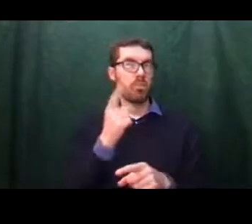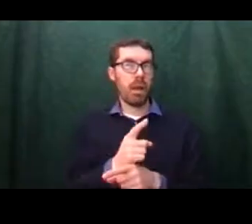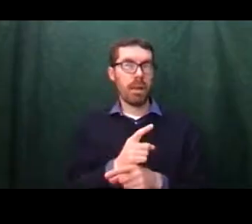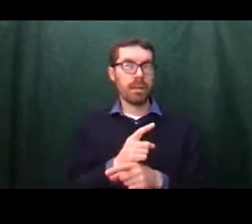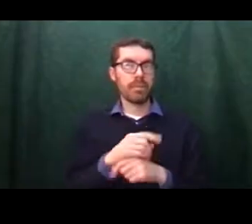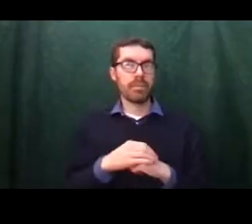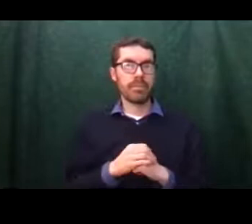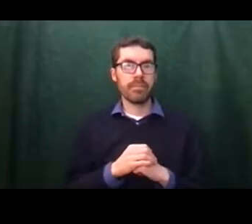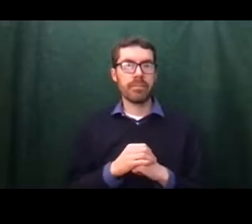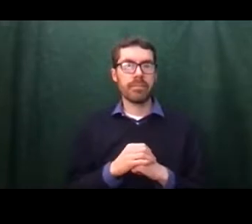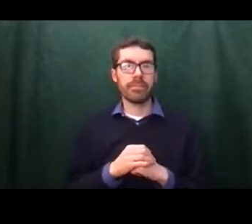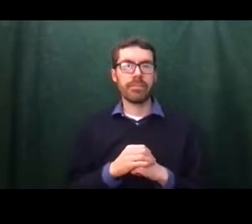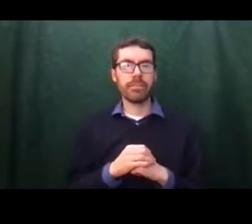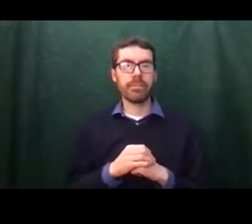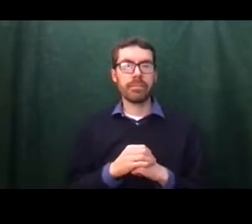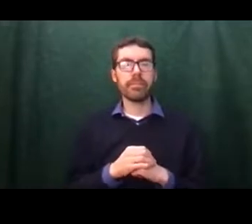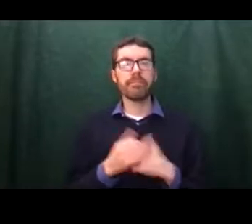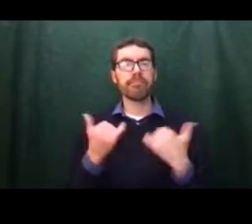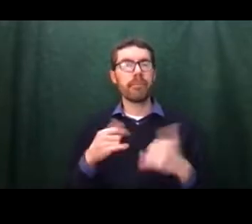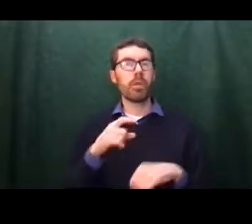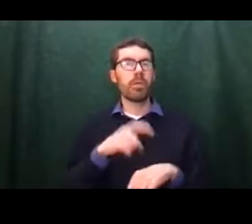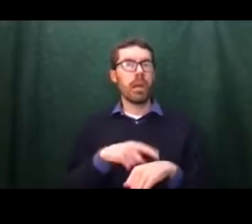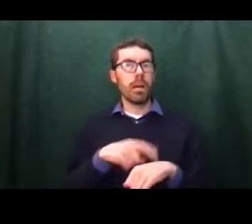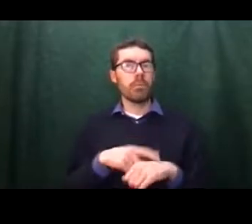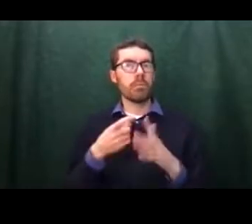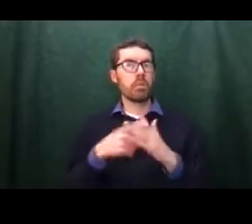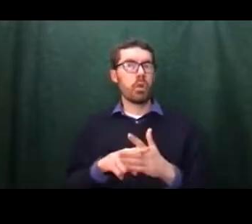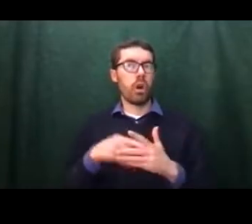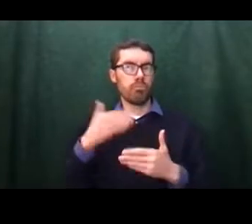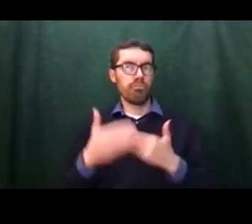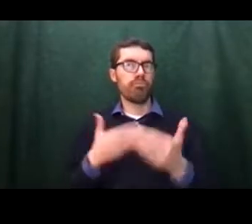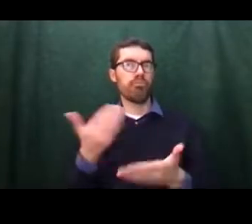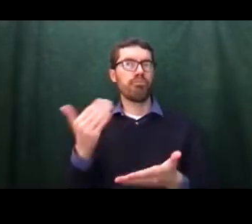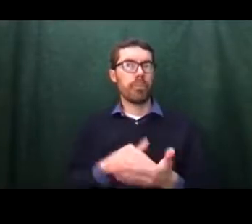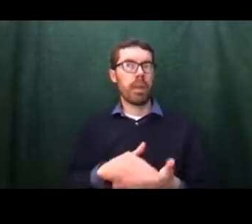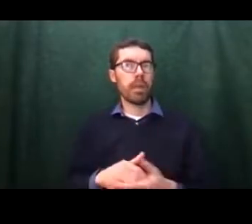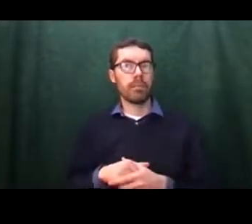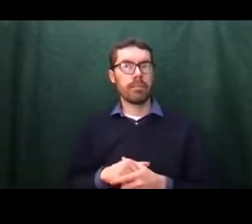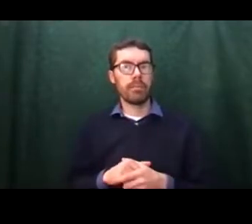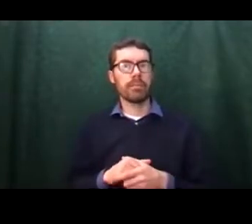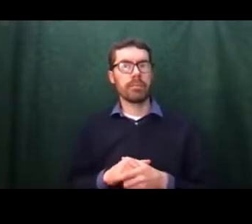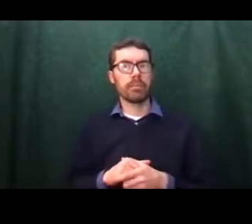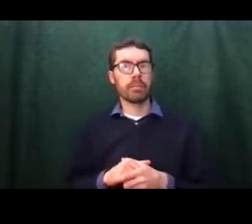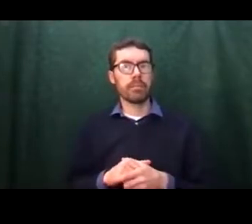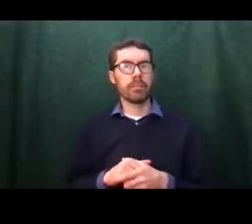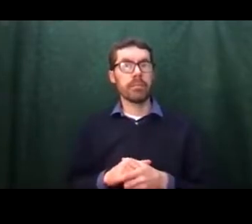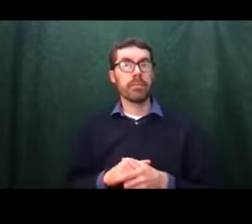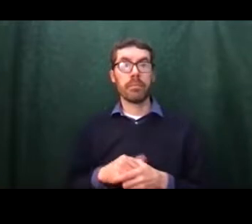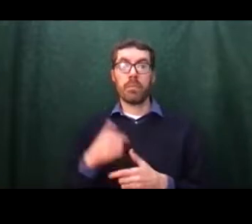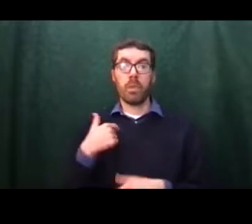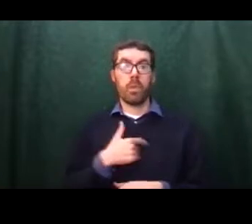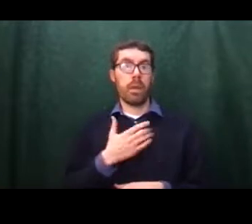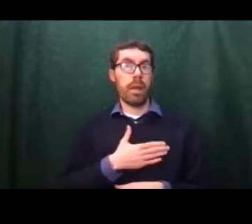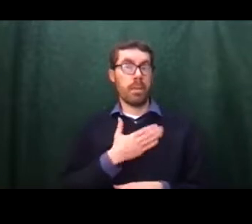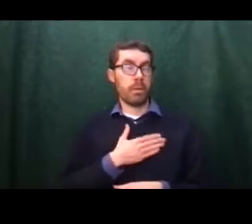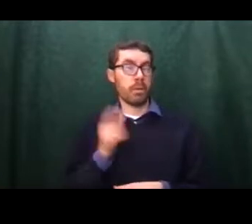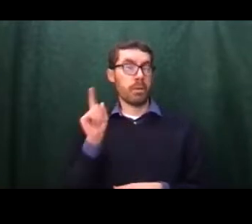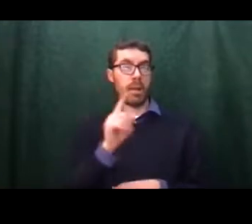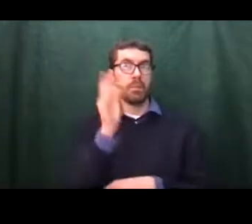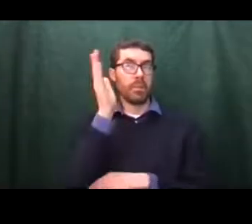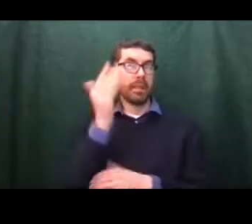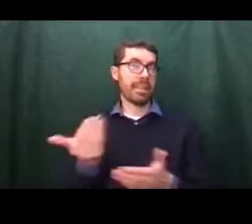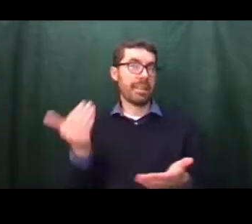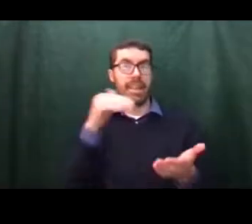think it's time to get it back on track. Yeah, I can. We're happy to do another presentation to kind